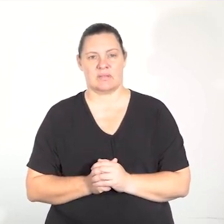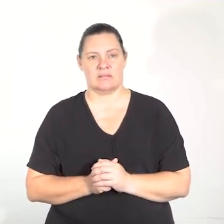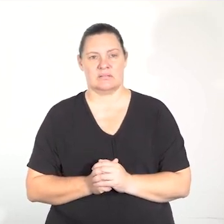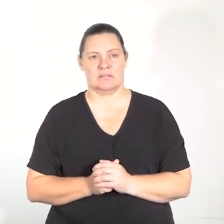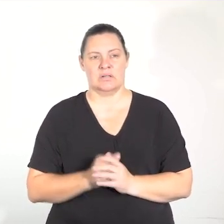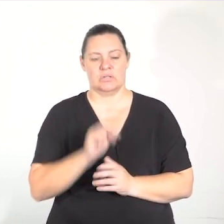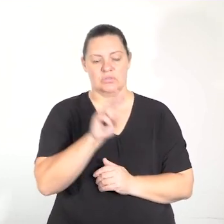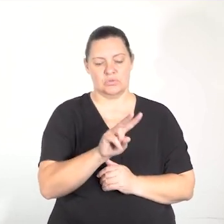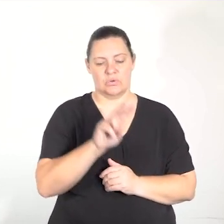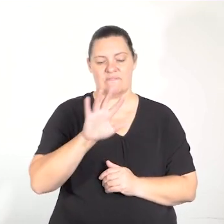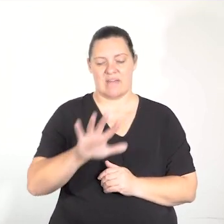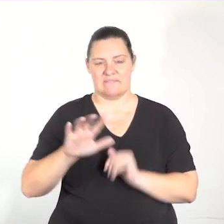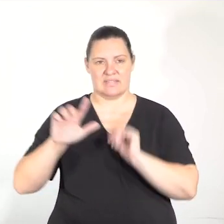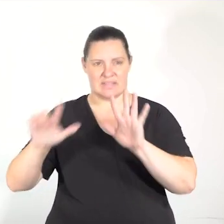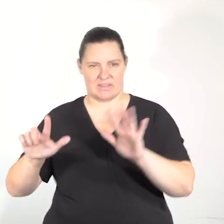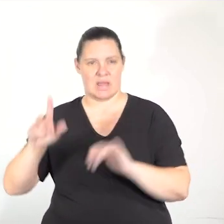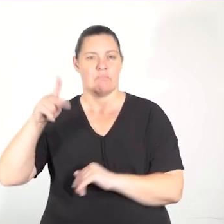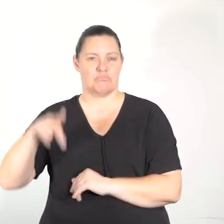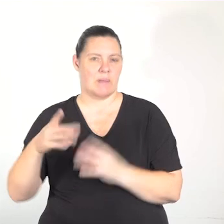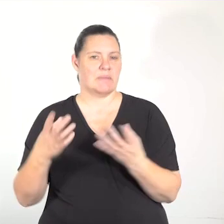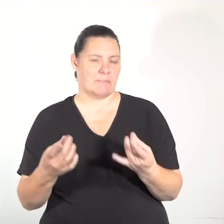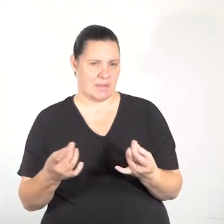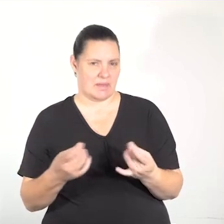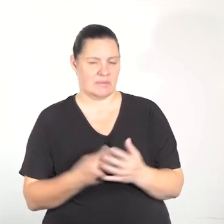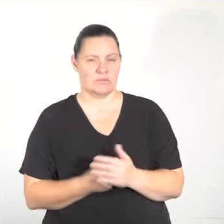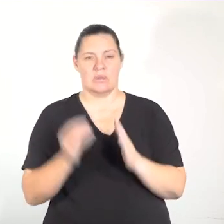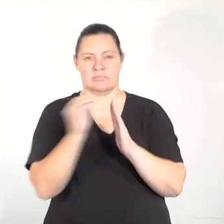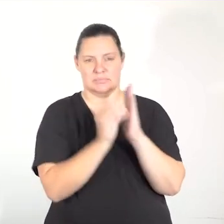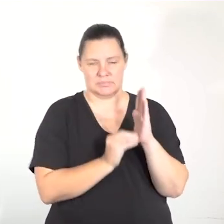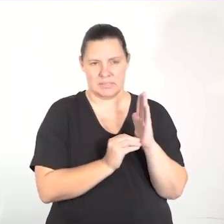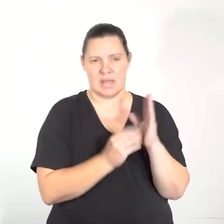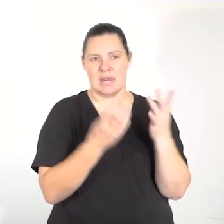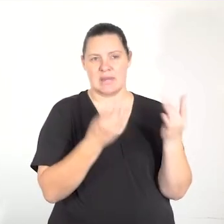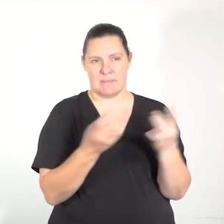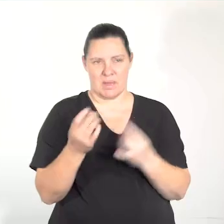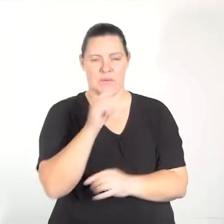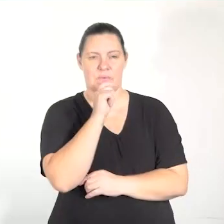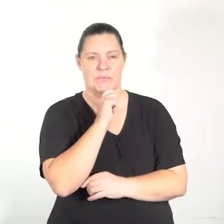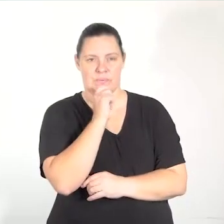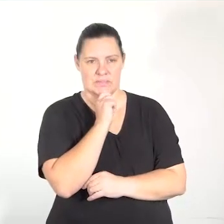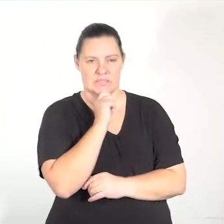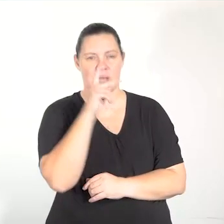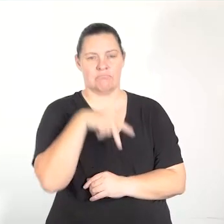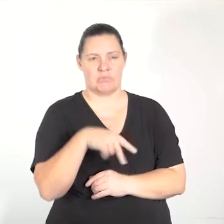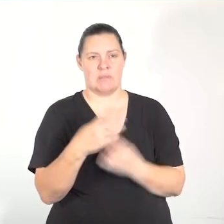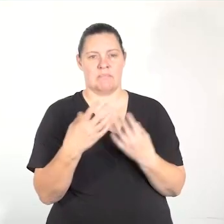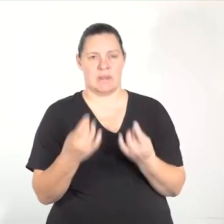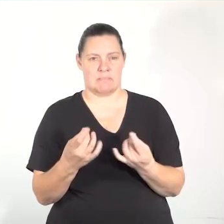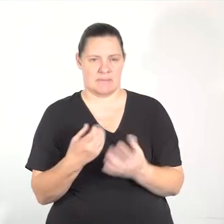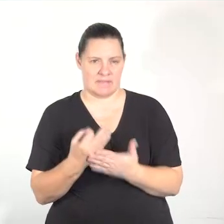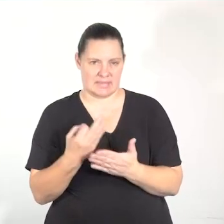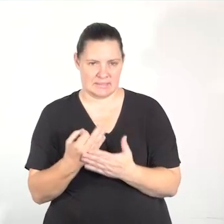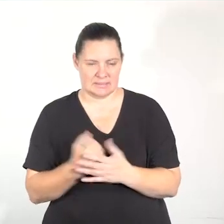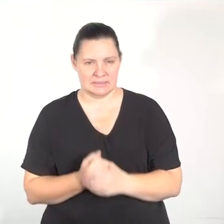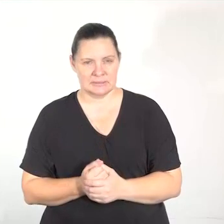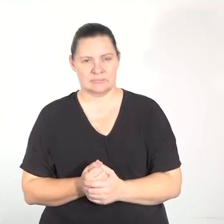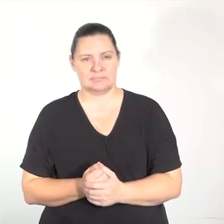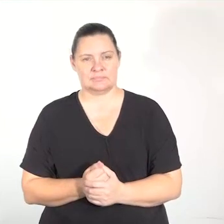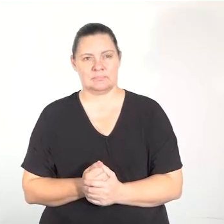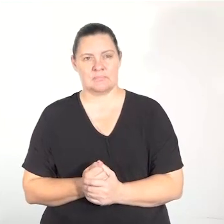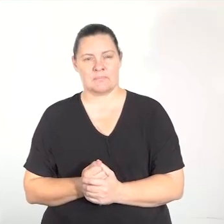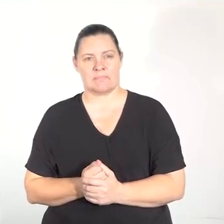2, 5, and 7 are prime numbers. So we have written down our numbers using prime factors.